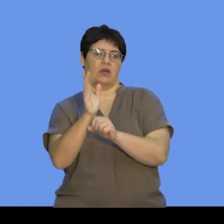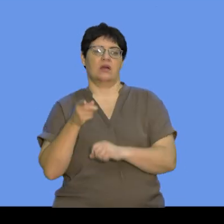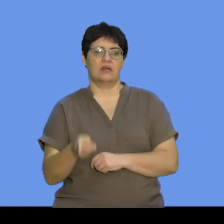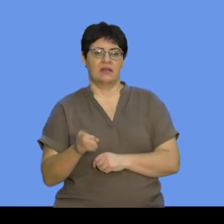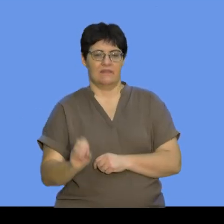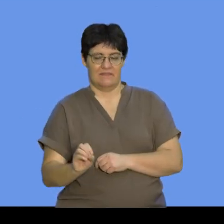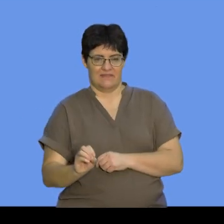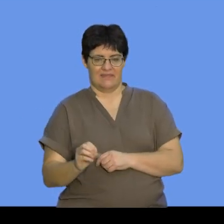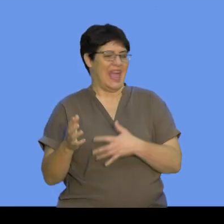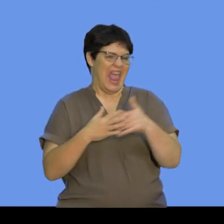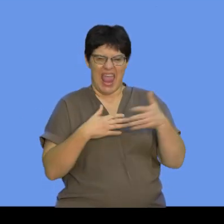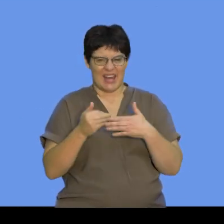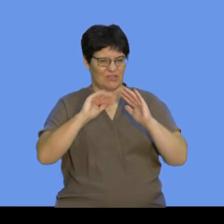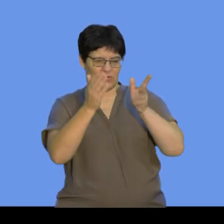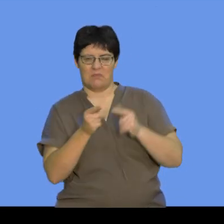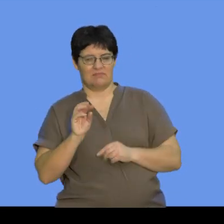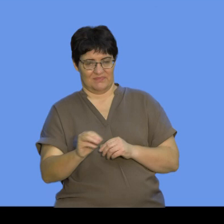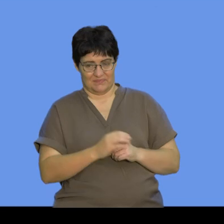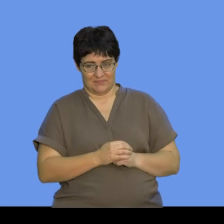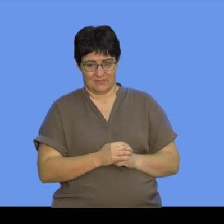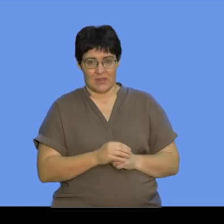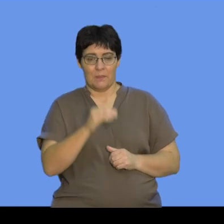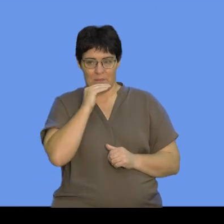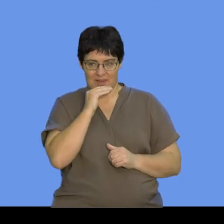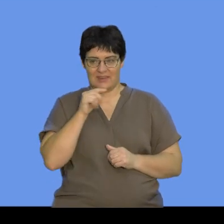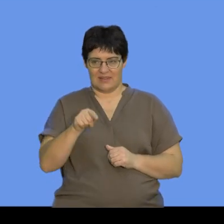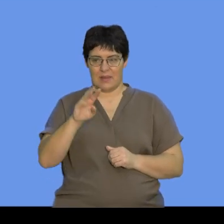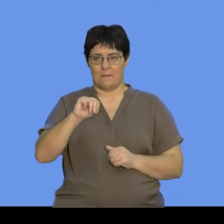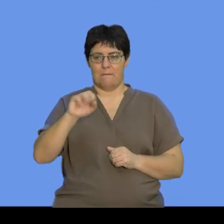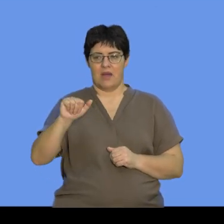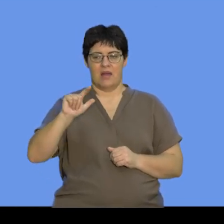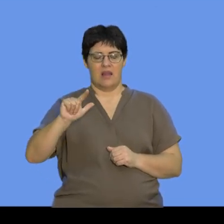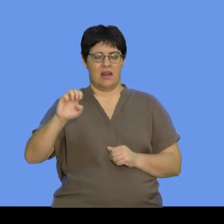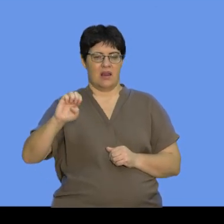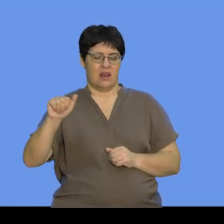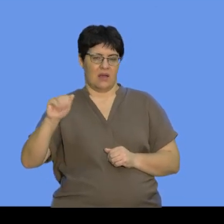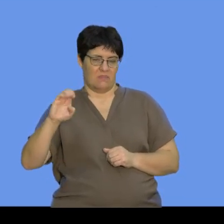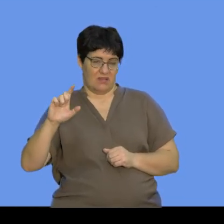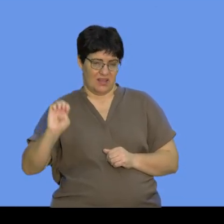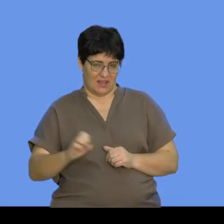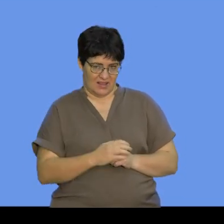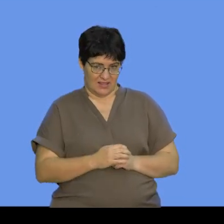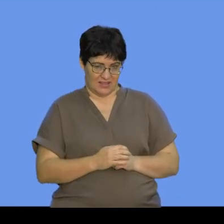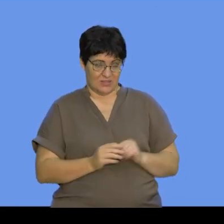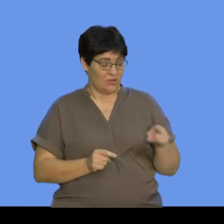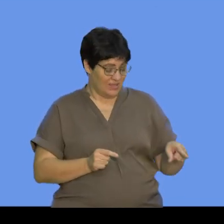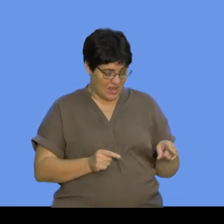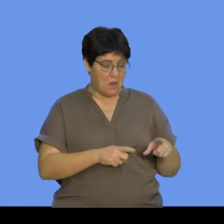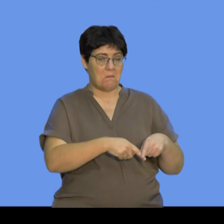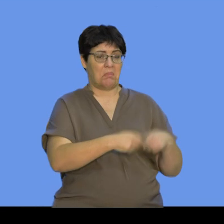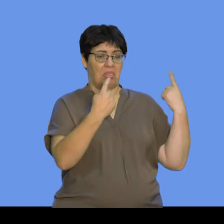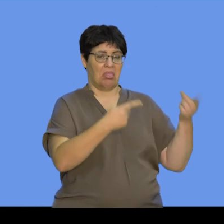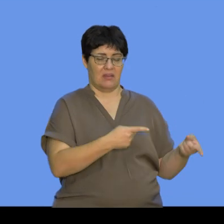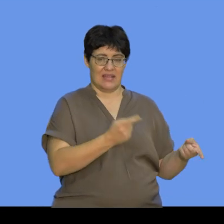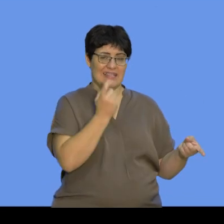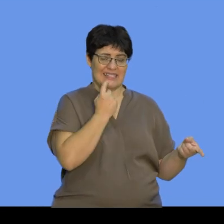any shape, and then we're also saying that the plastic helmet can easily snap when a large force is actually